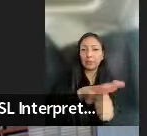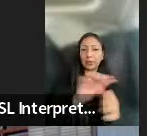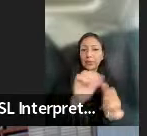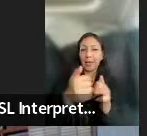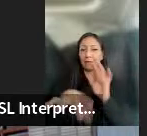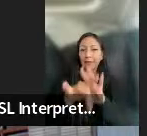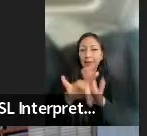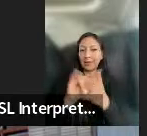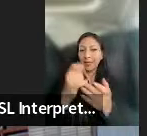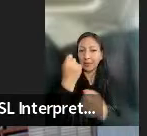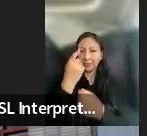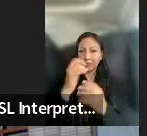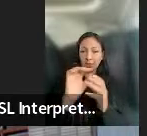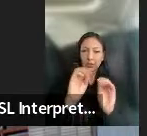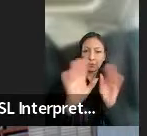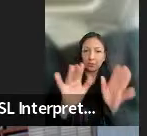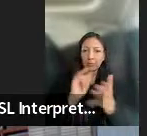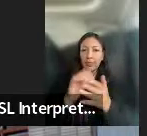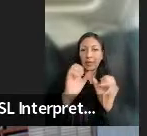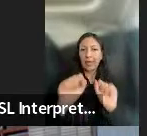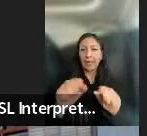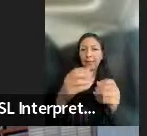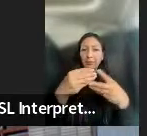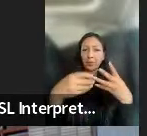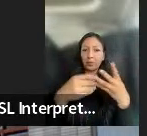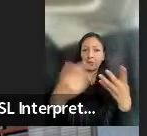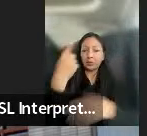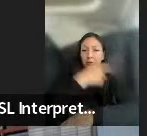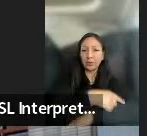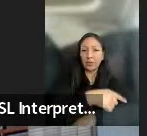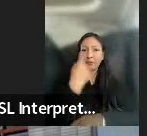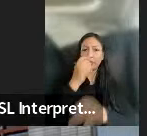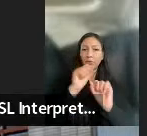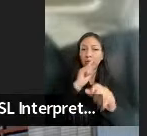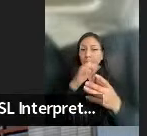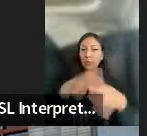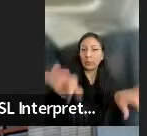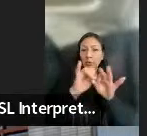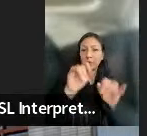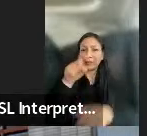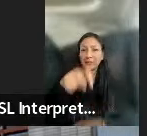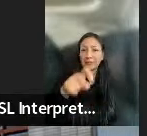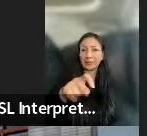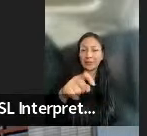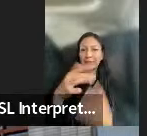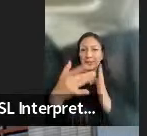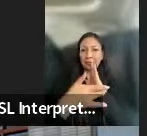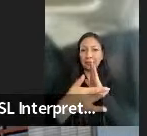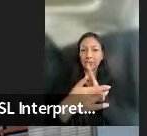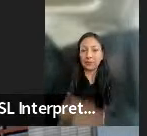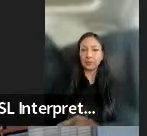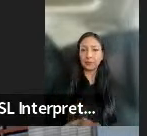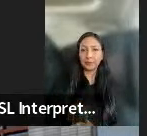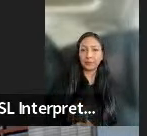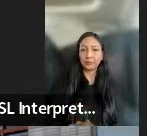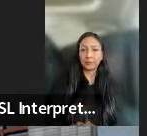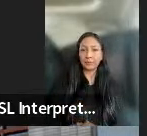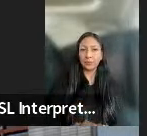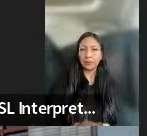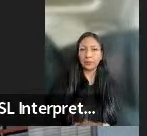has existed to date and expanding on it for this crucially needed technology.